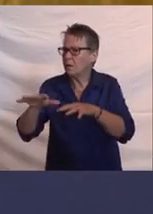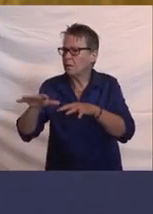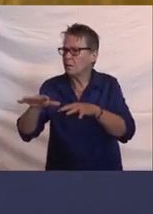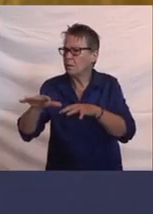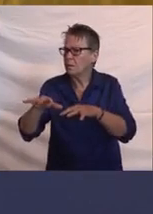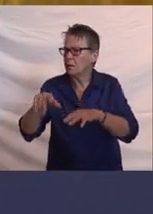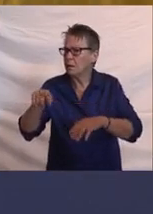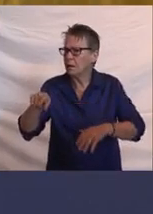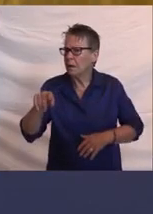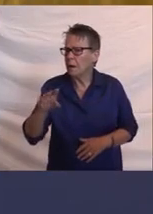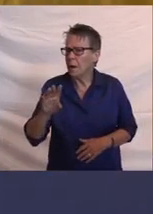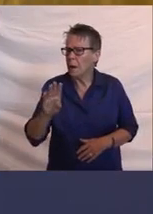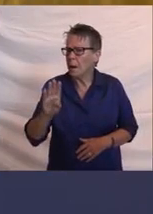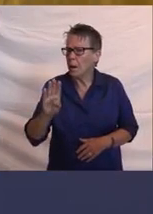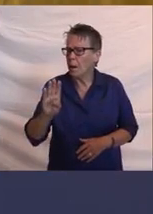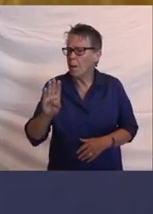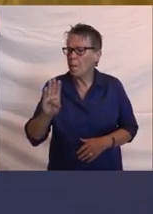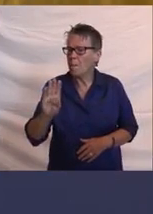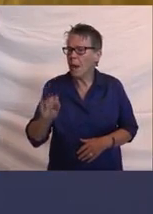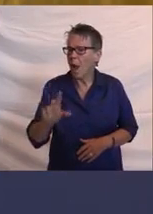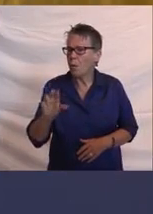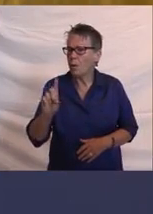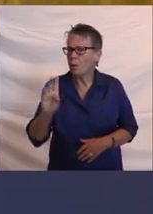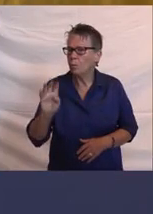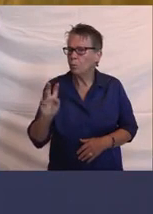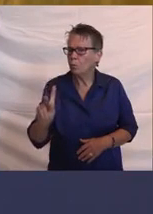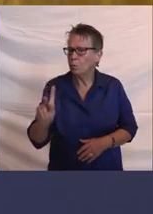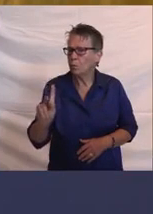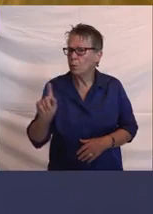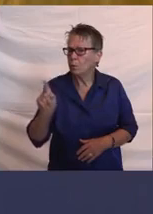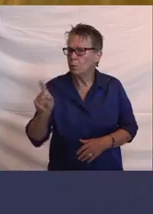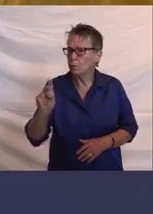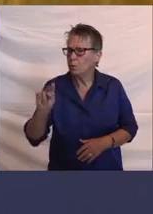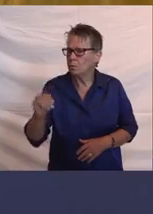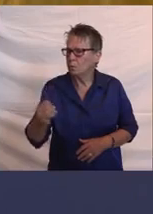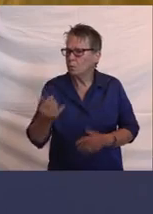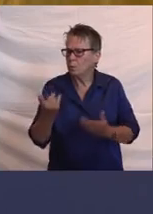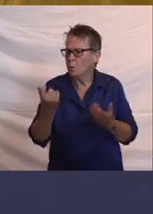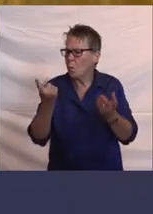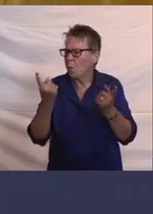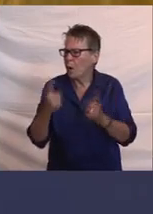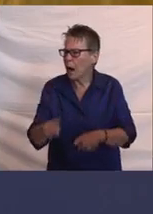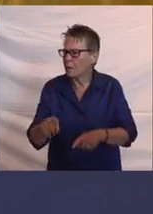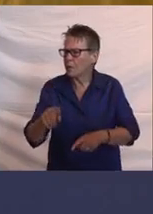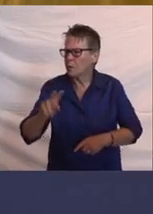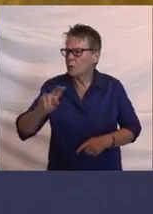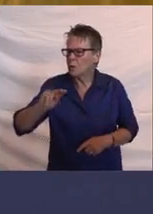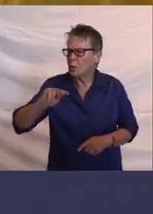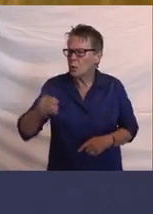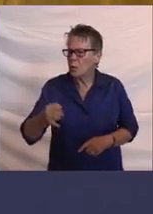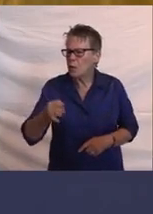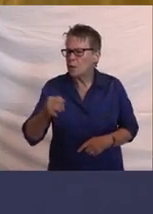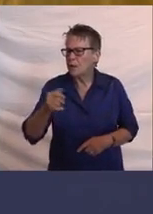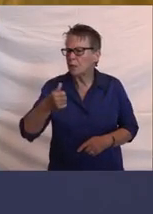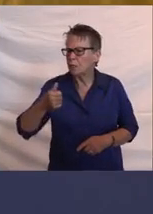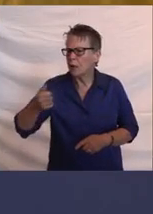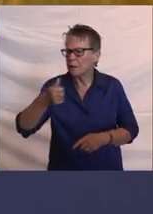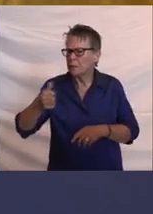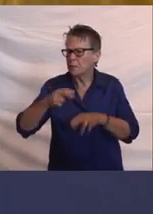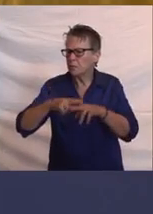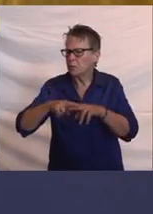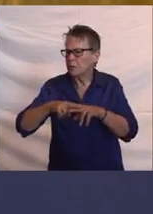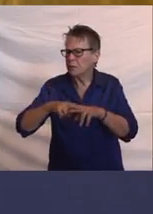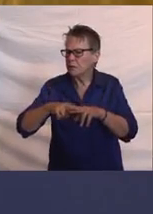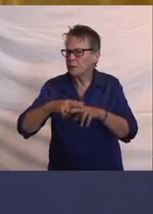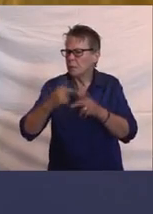Do you support an independent investigation? And then finally, Governor, you in your campaign and your